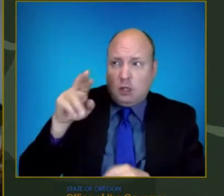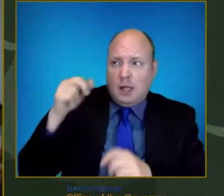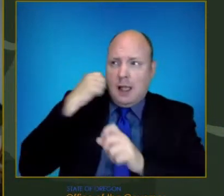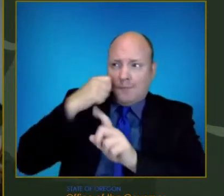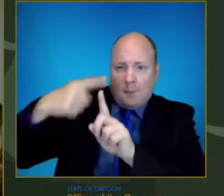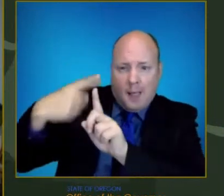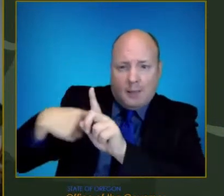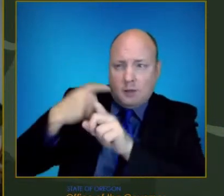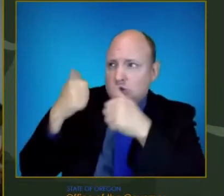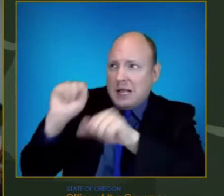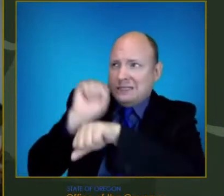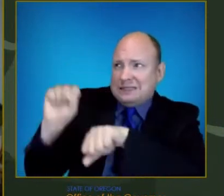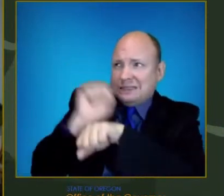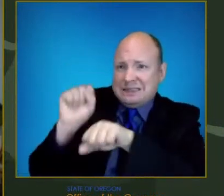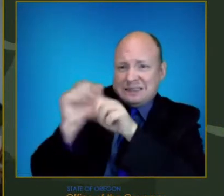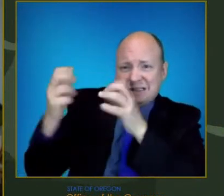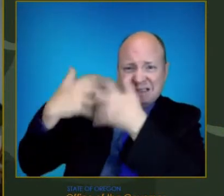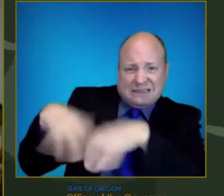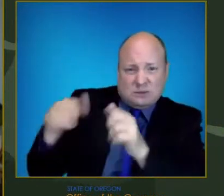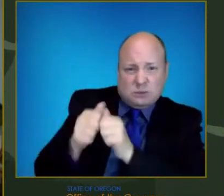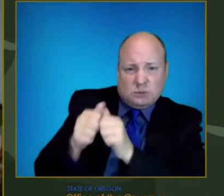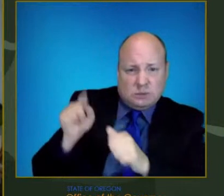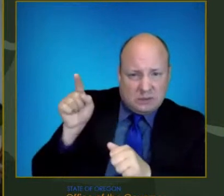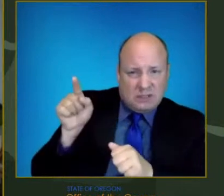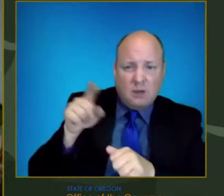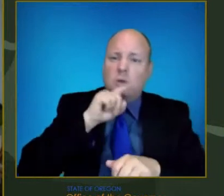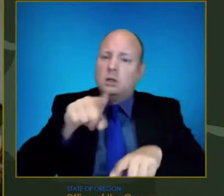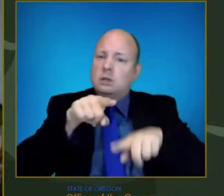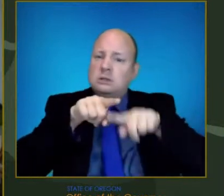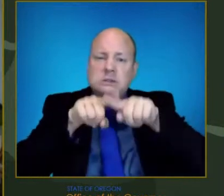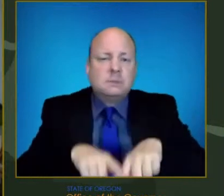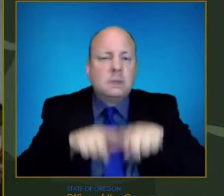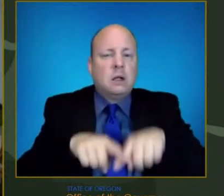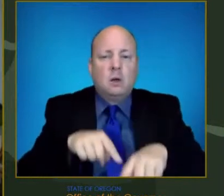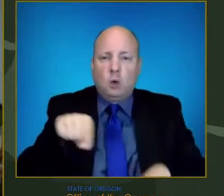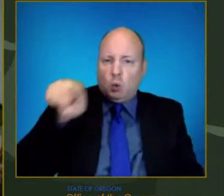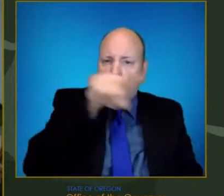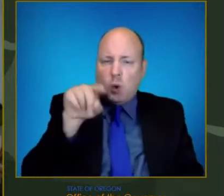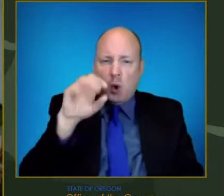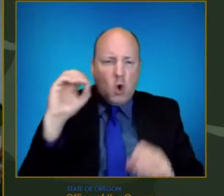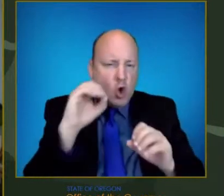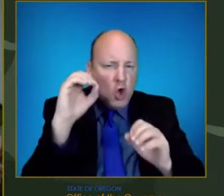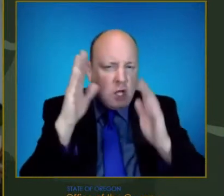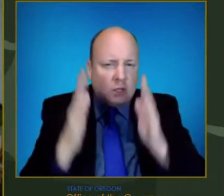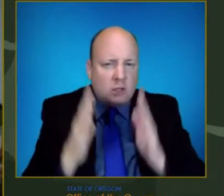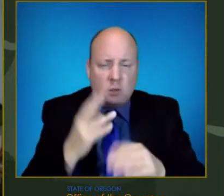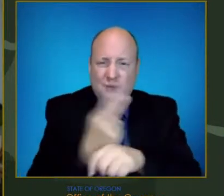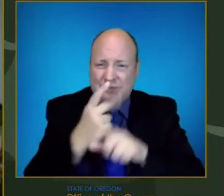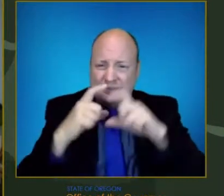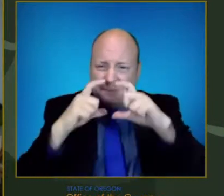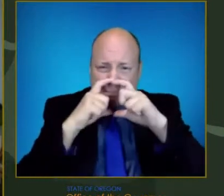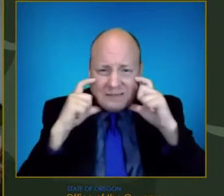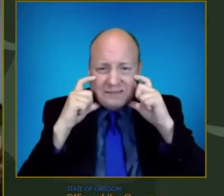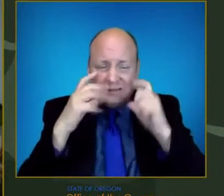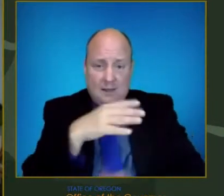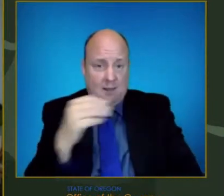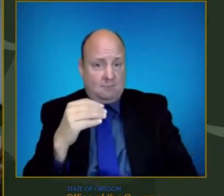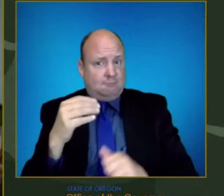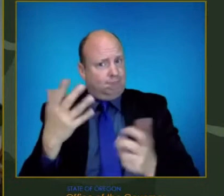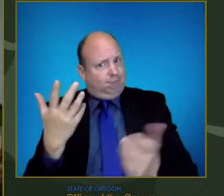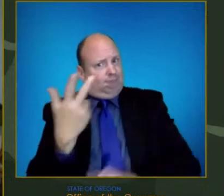on Oregonians to get vaccinated and be wearing those masks indoors and outdoor in crowded